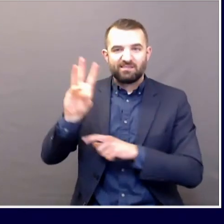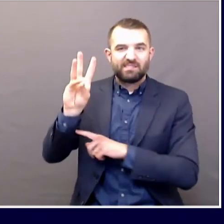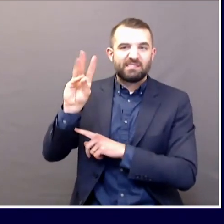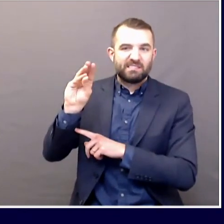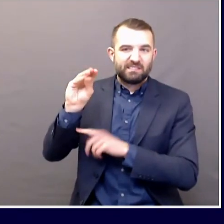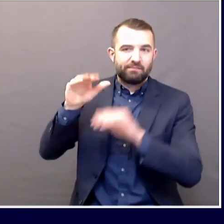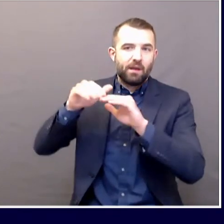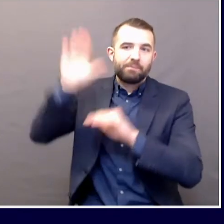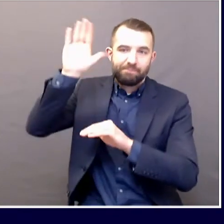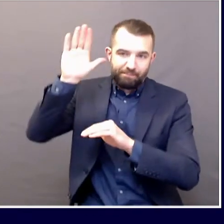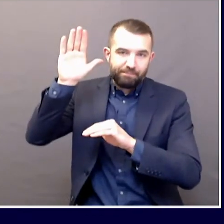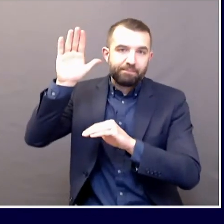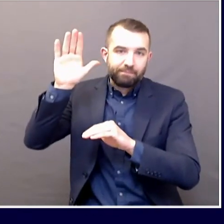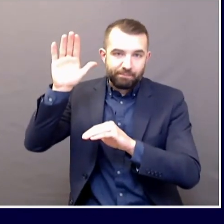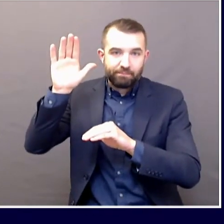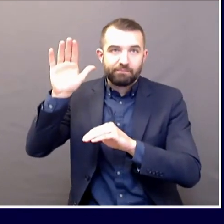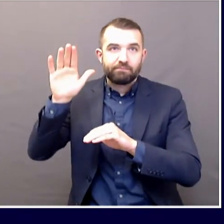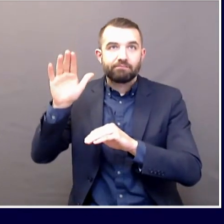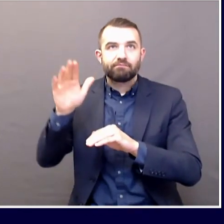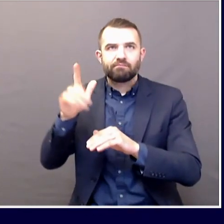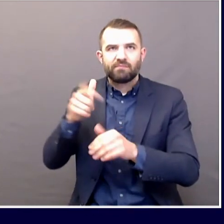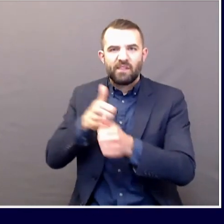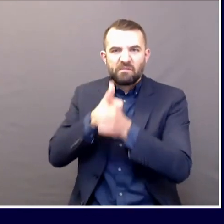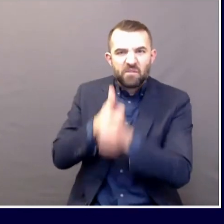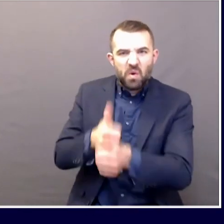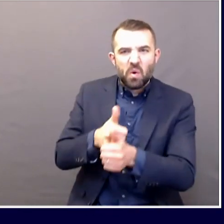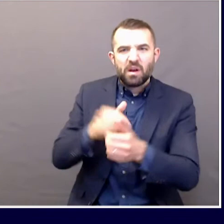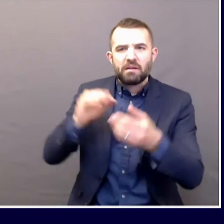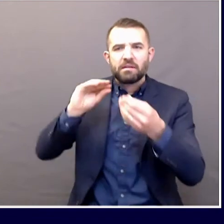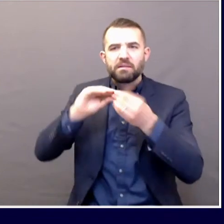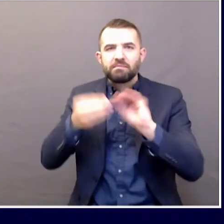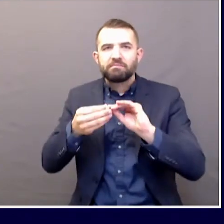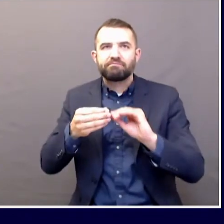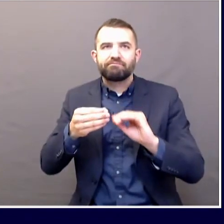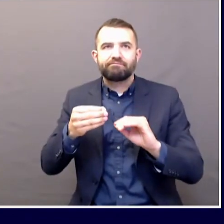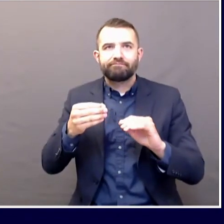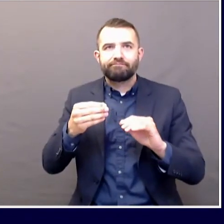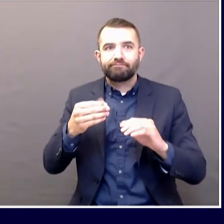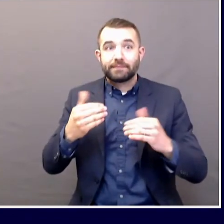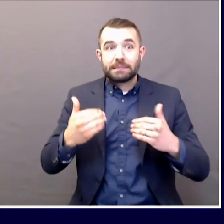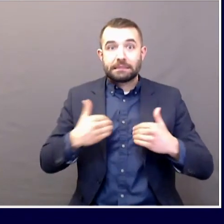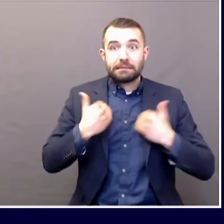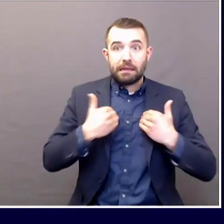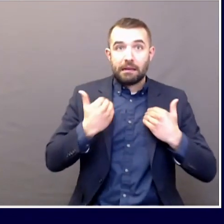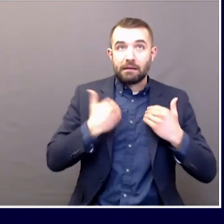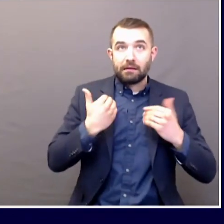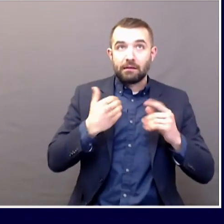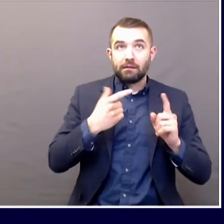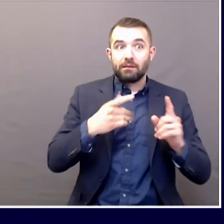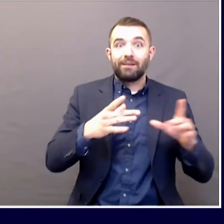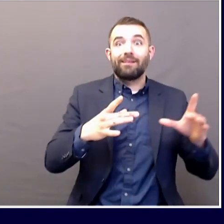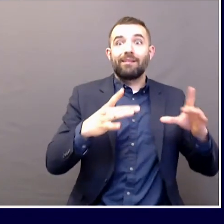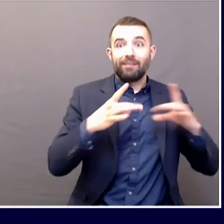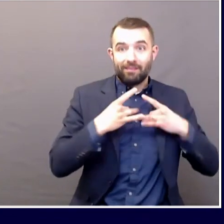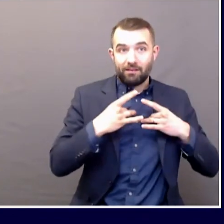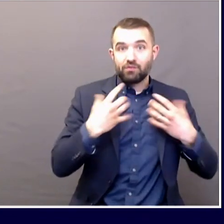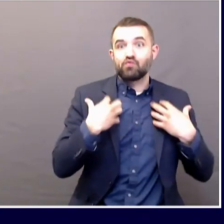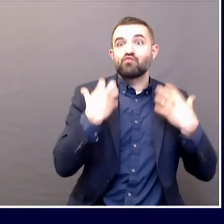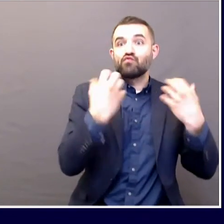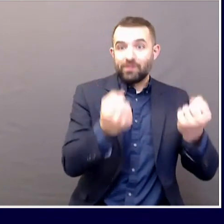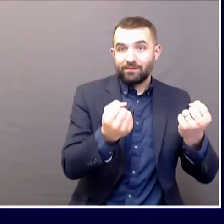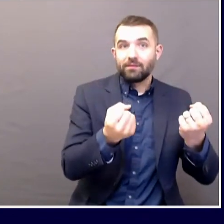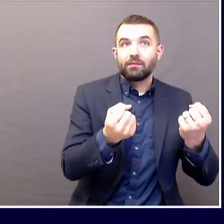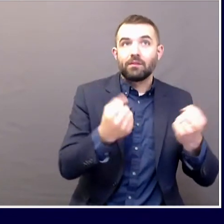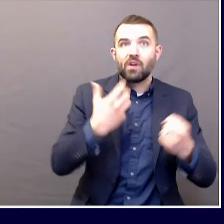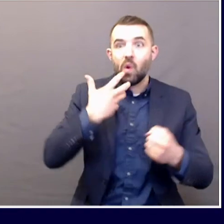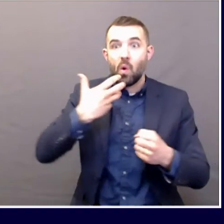with mortality trends that we have seen across the state throughout the pandemic. That is to say, age being